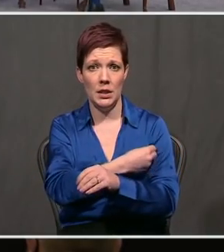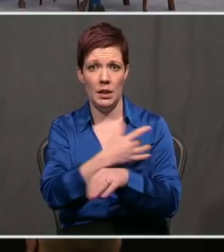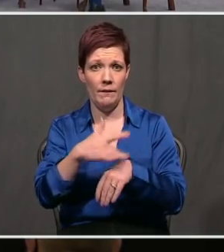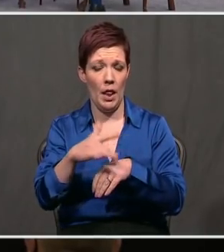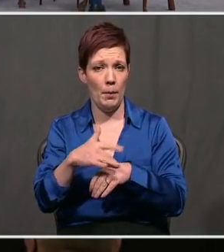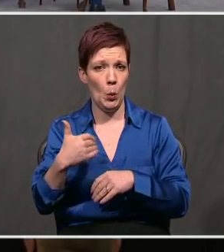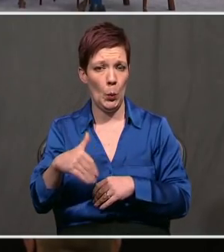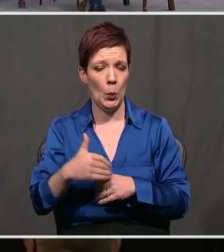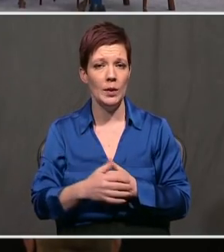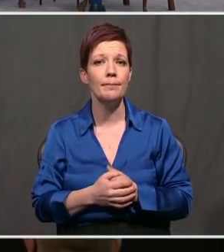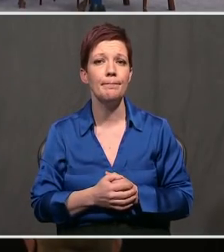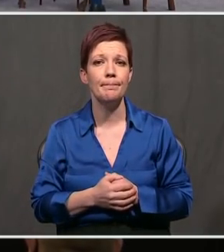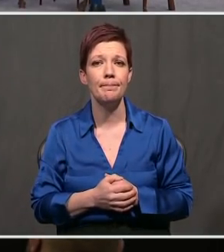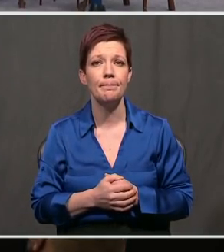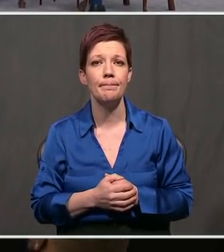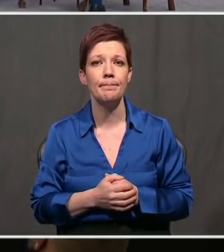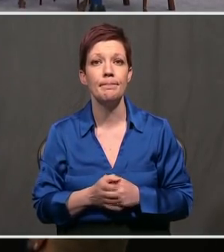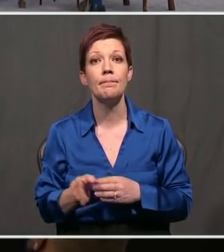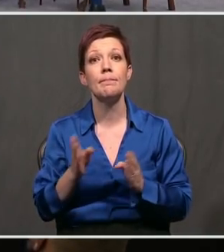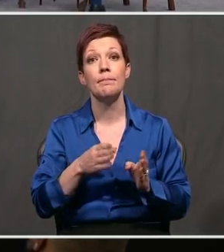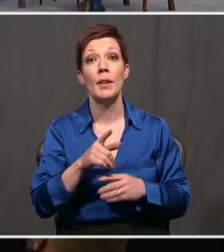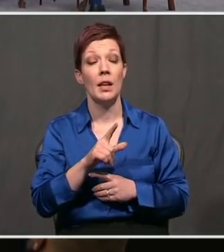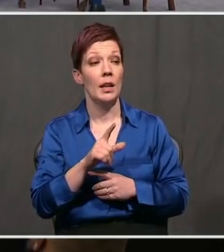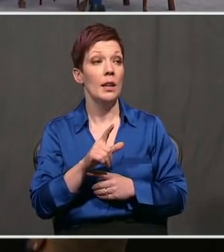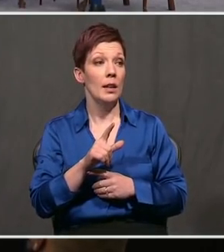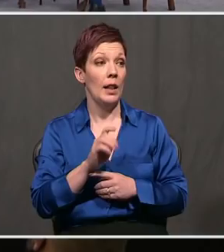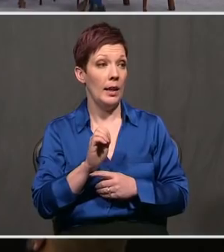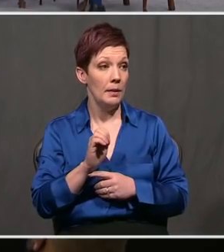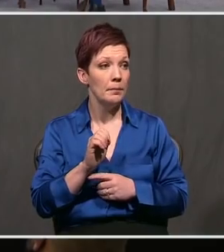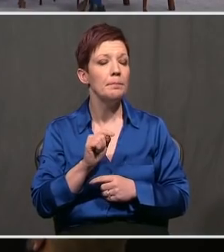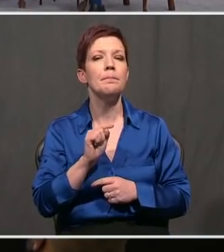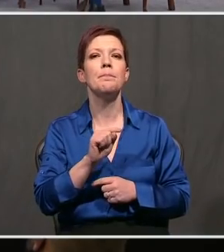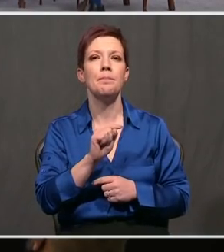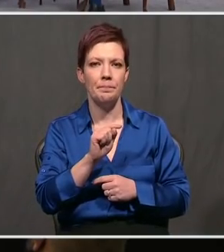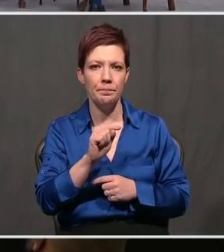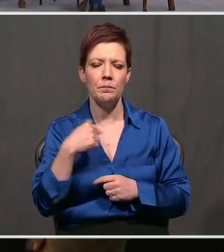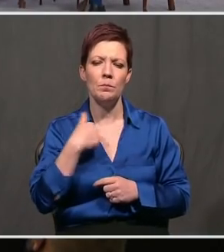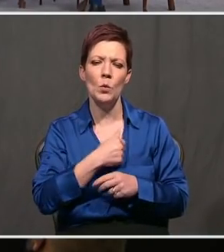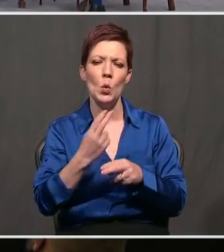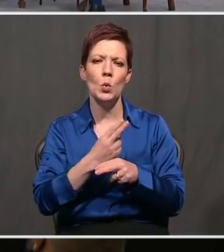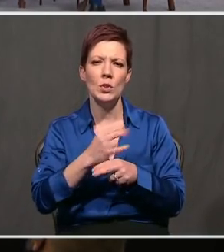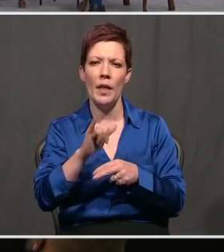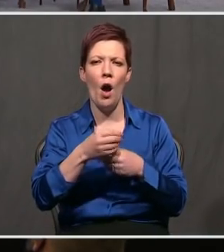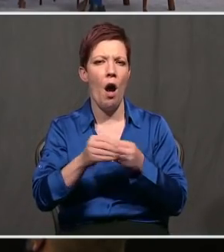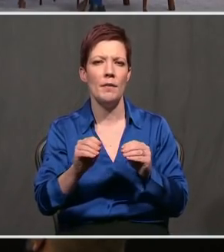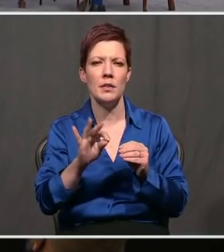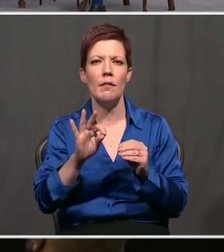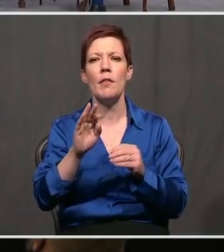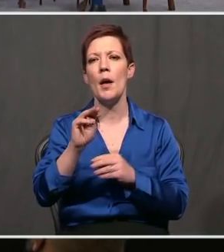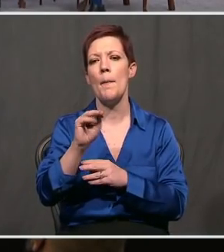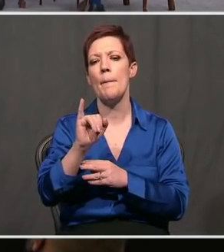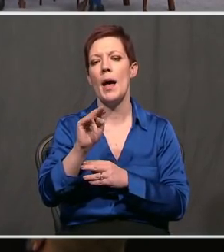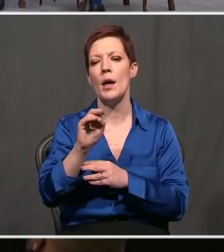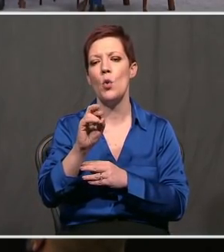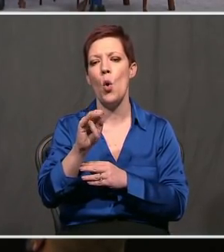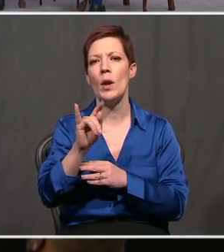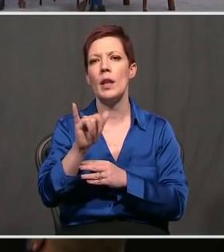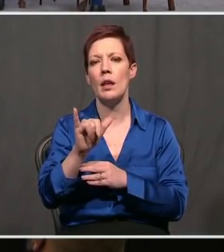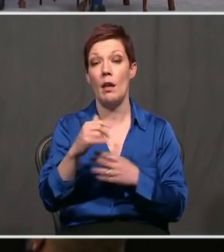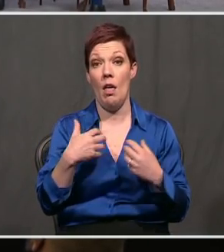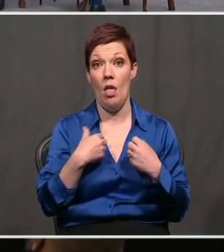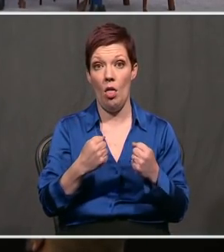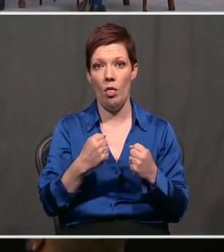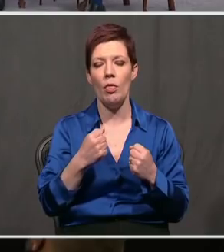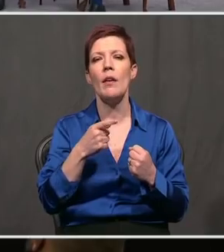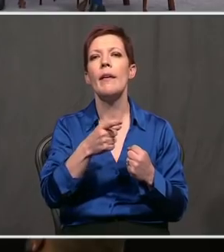We used our Office of Minority Health and Disparities Elimination. That is an office within our Department of Health. And